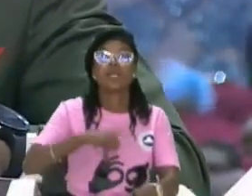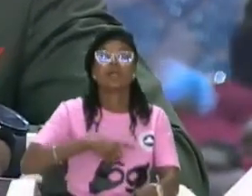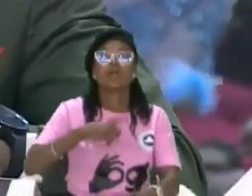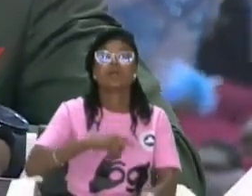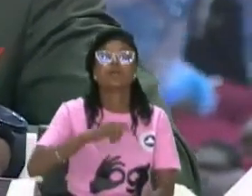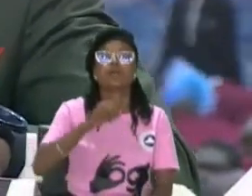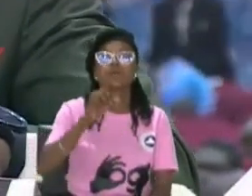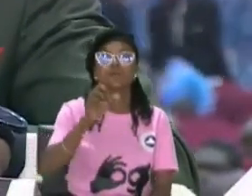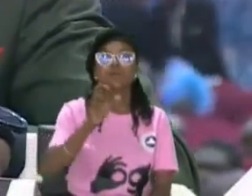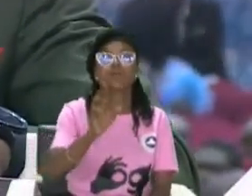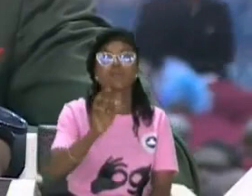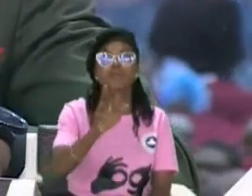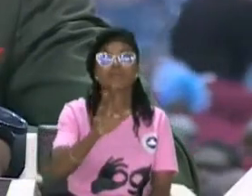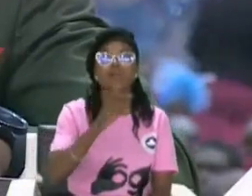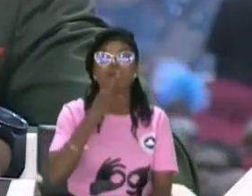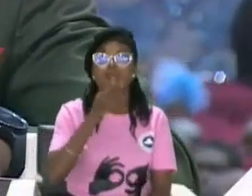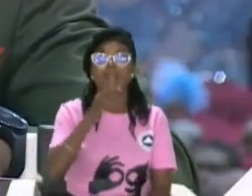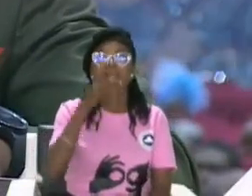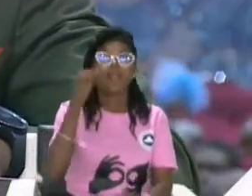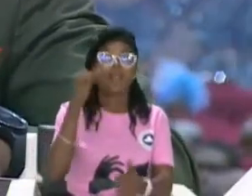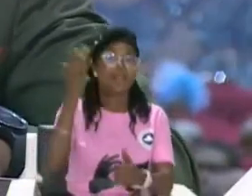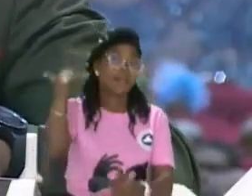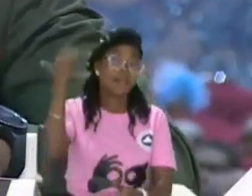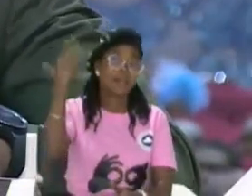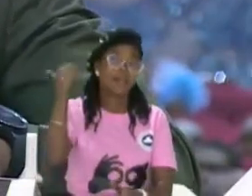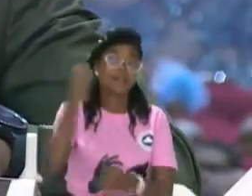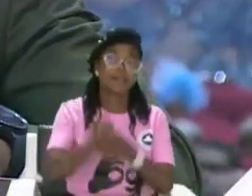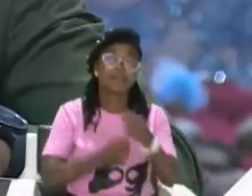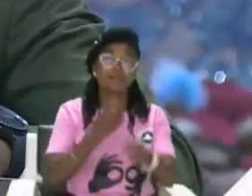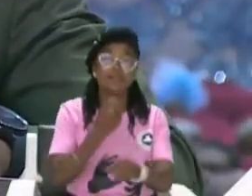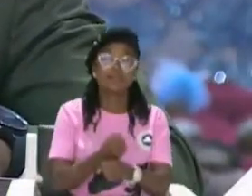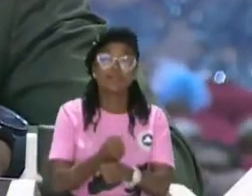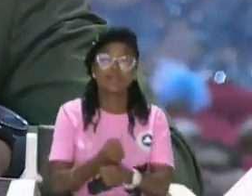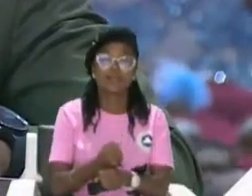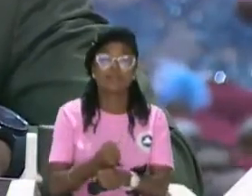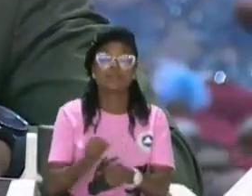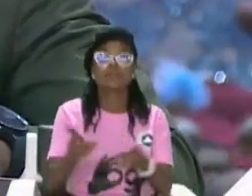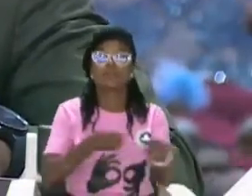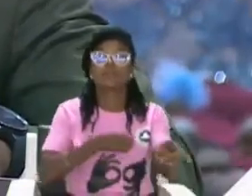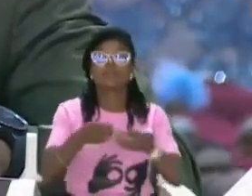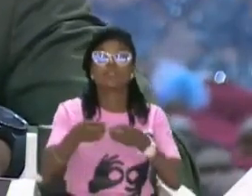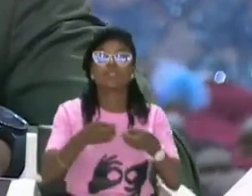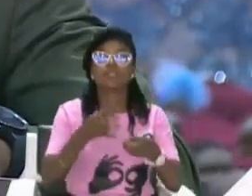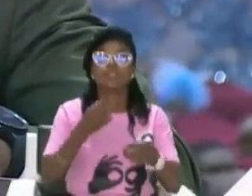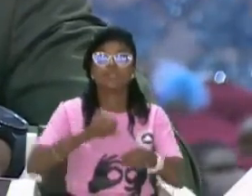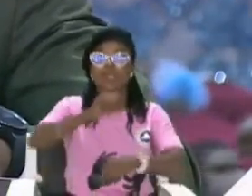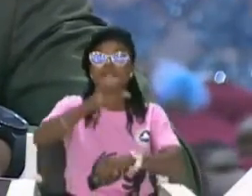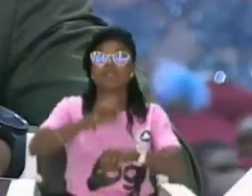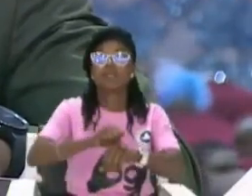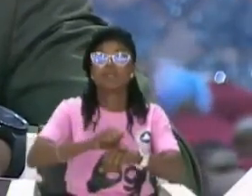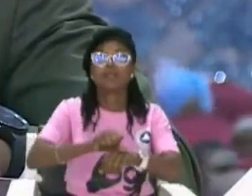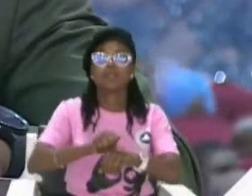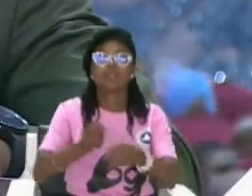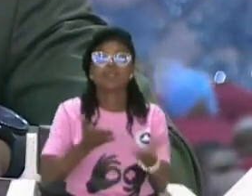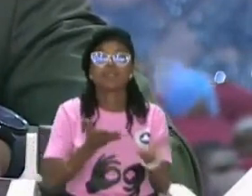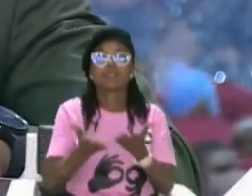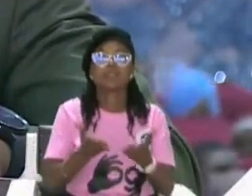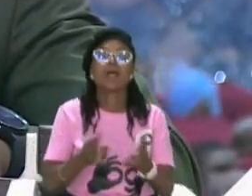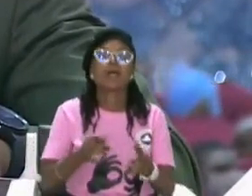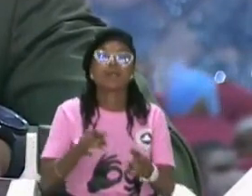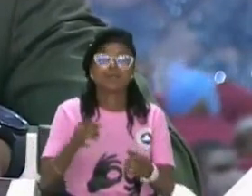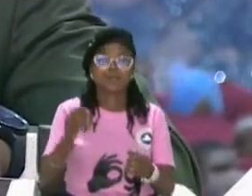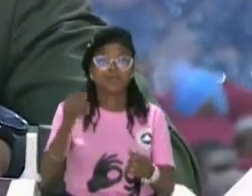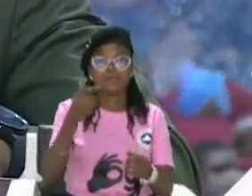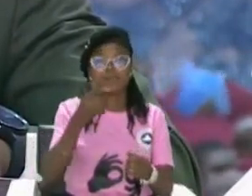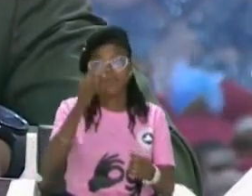the 2023 convention, during the anointing service, Daddy said, many of us will raise